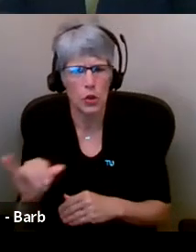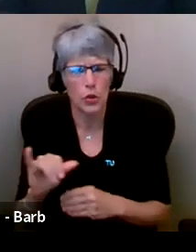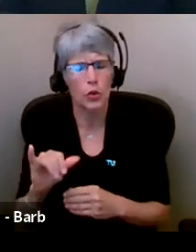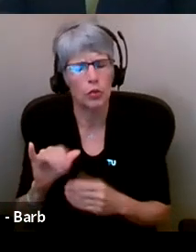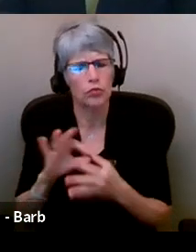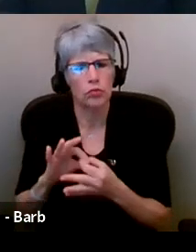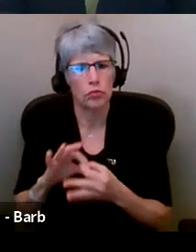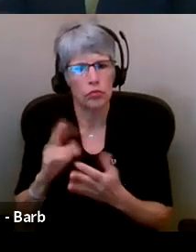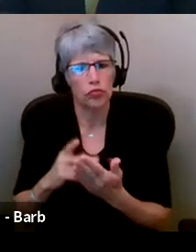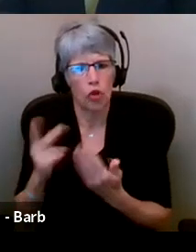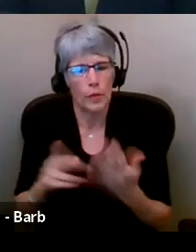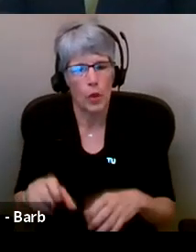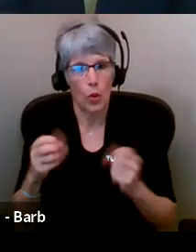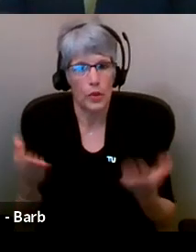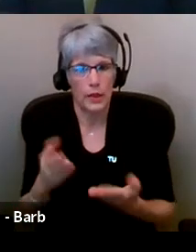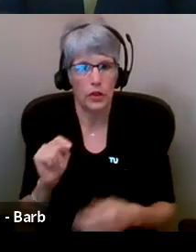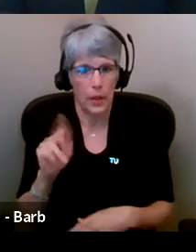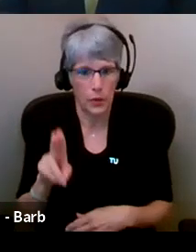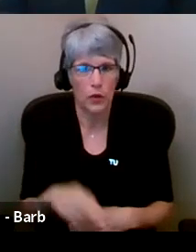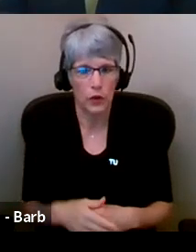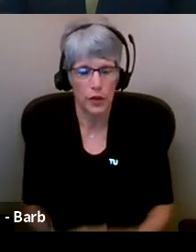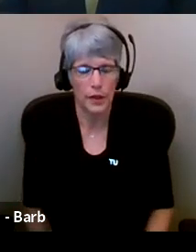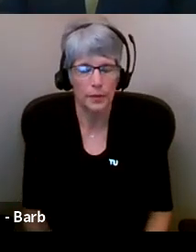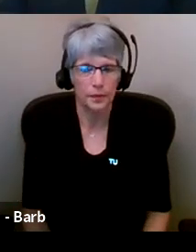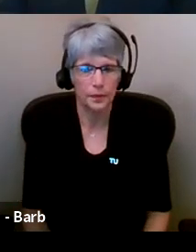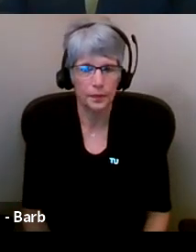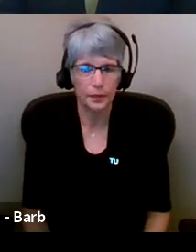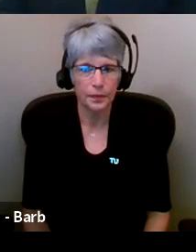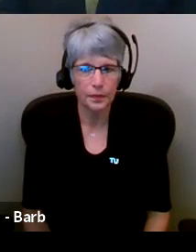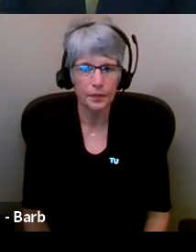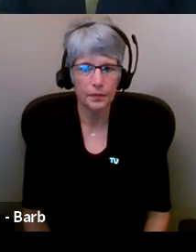that will be hosted here at Towson University this summer.